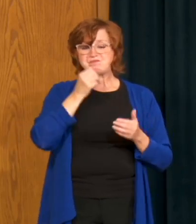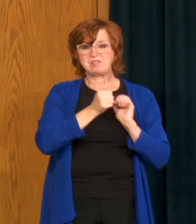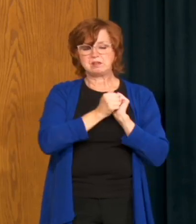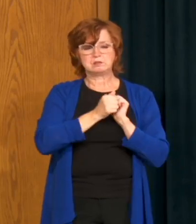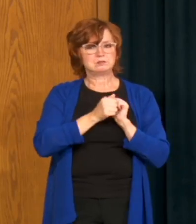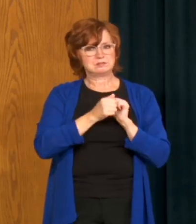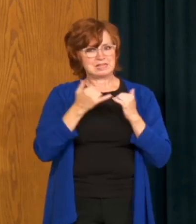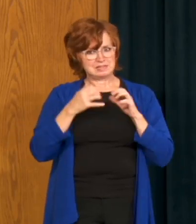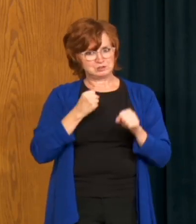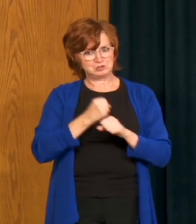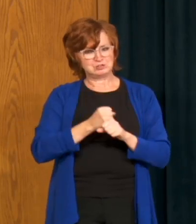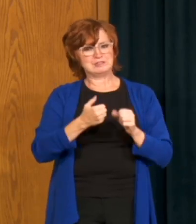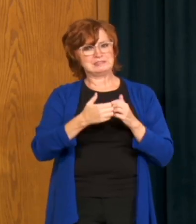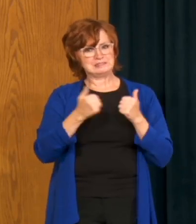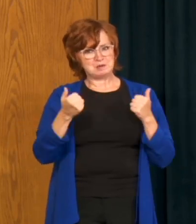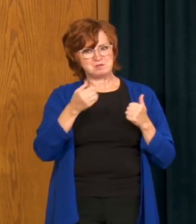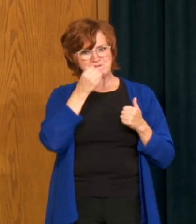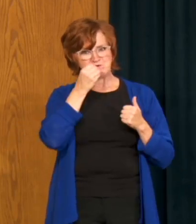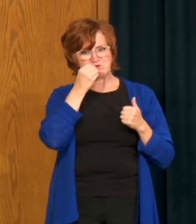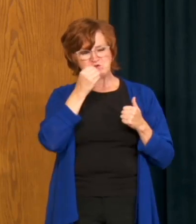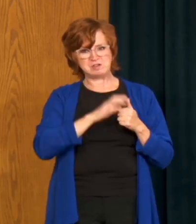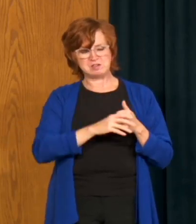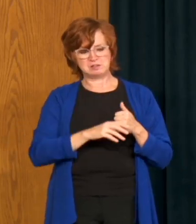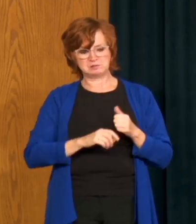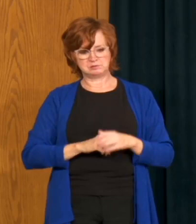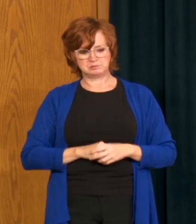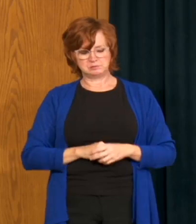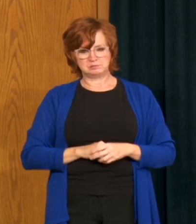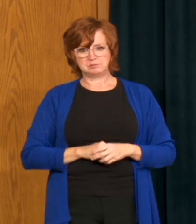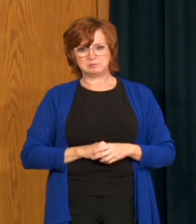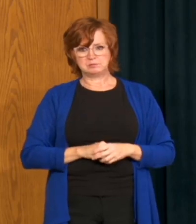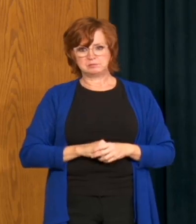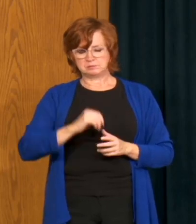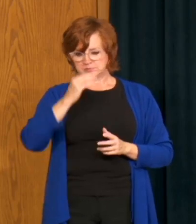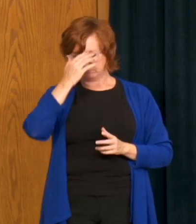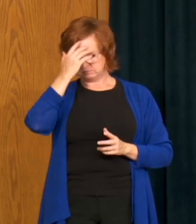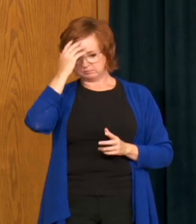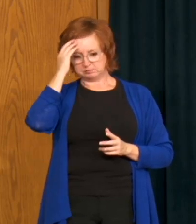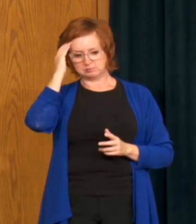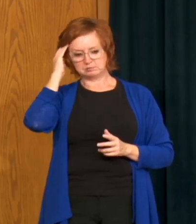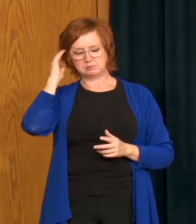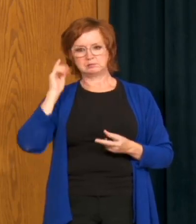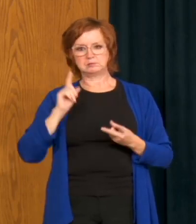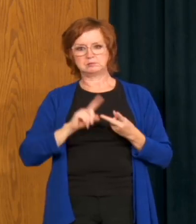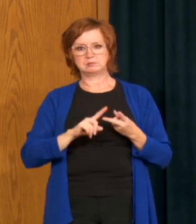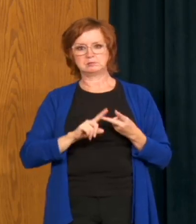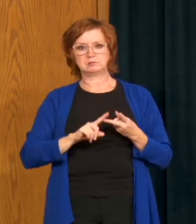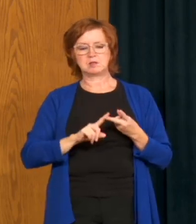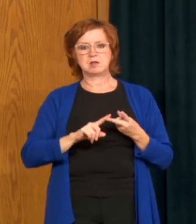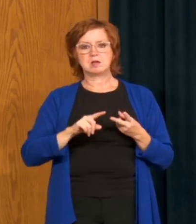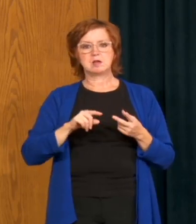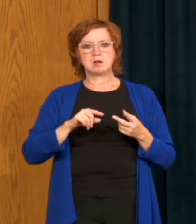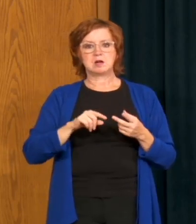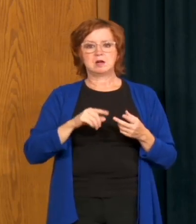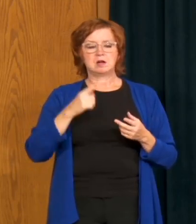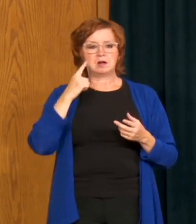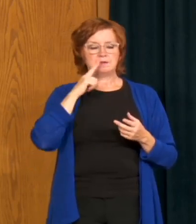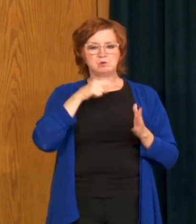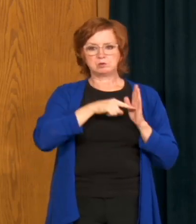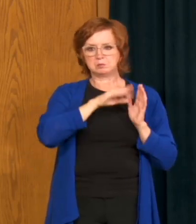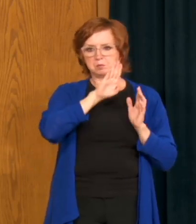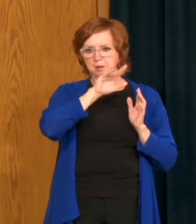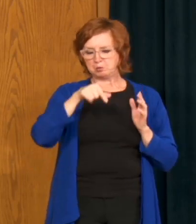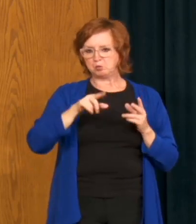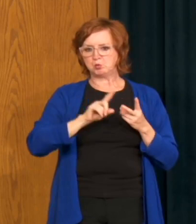things. And, there may be, if you just have one case and that person went to a barbecue here, another event there, it may have been at that